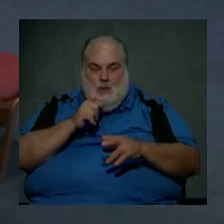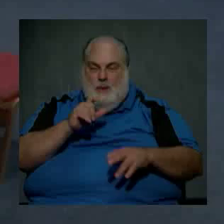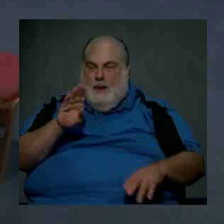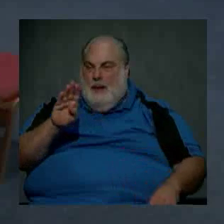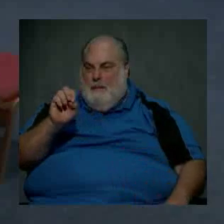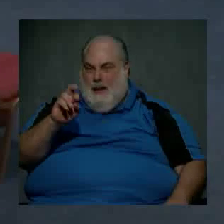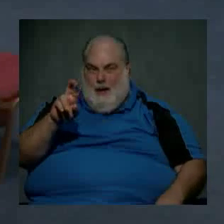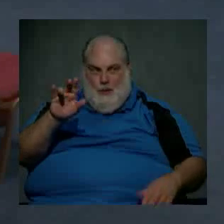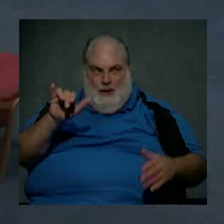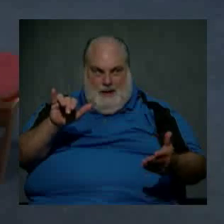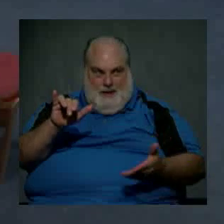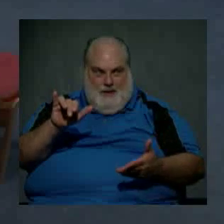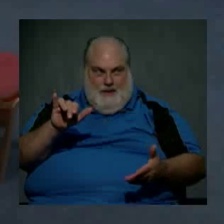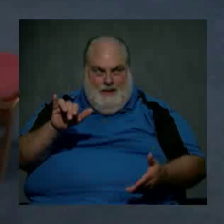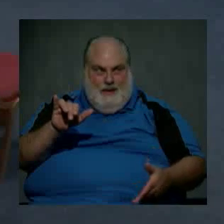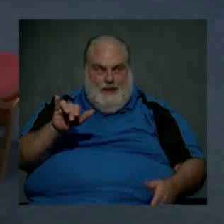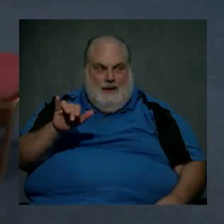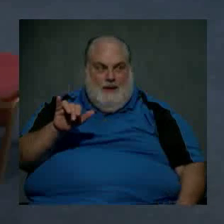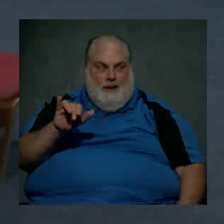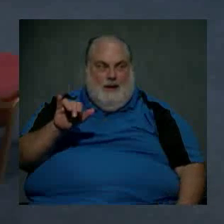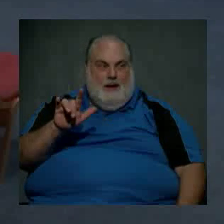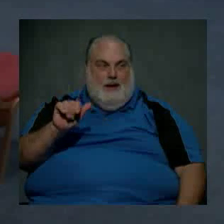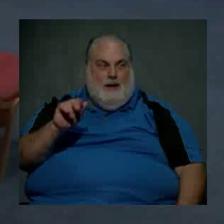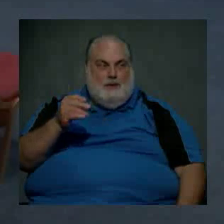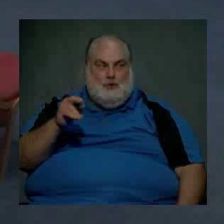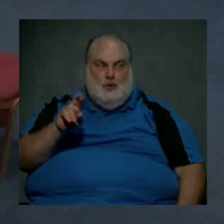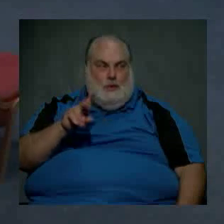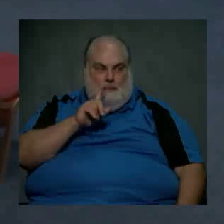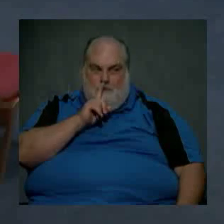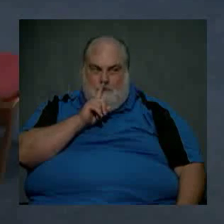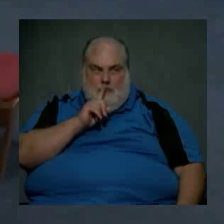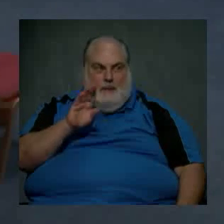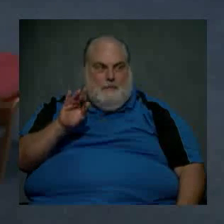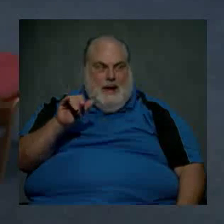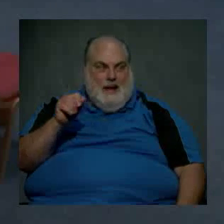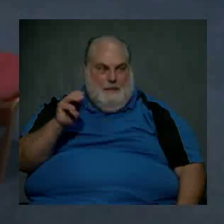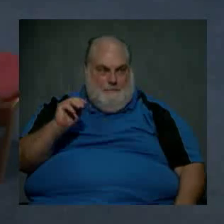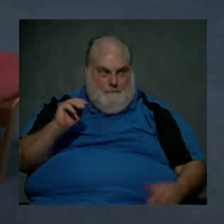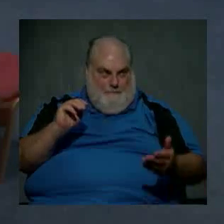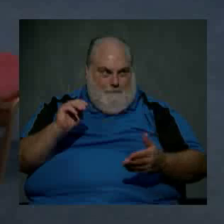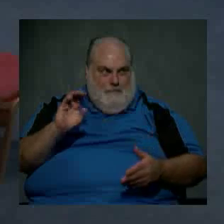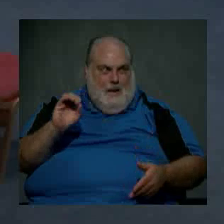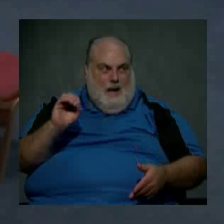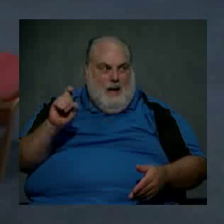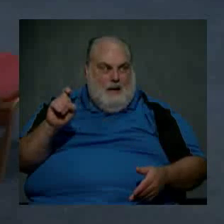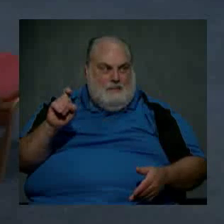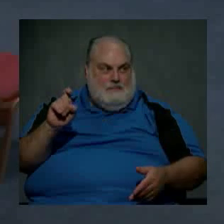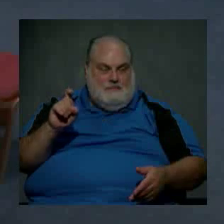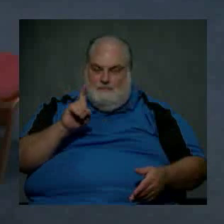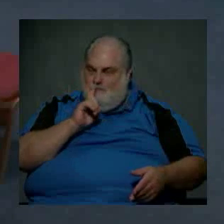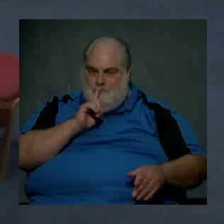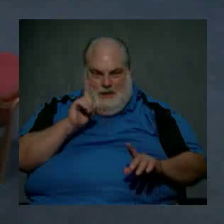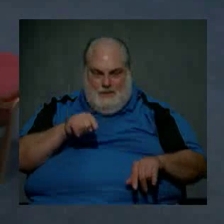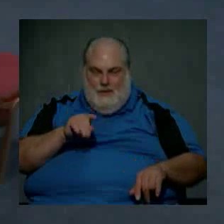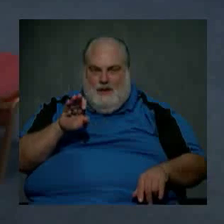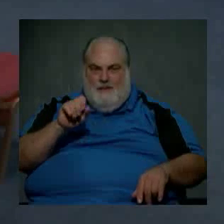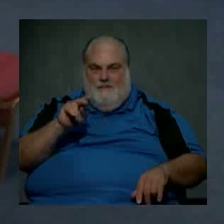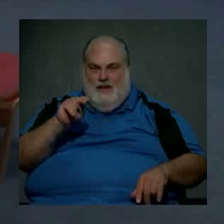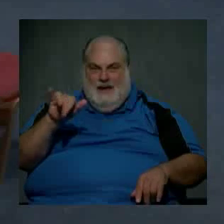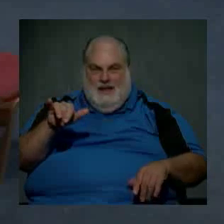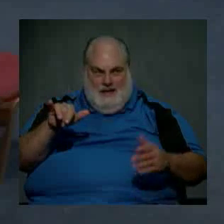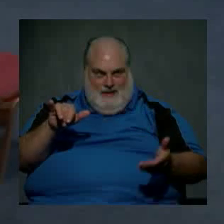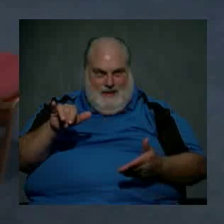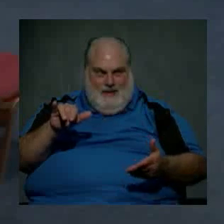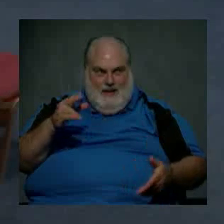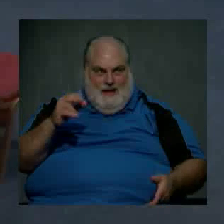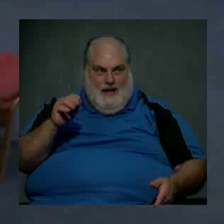Berry. Here. Vice Chair LaTour. Commissioner Bynum. Here. Commissioner Cox. Commissioner Finney. Here.